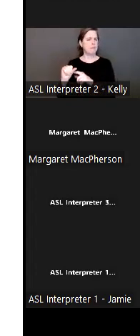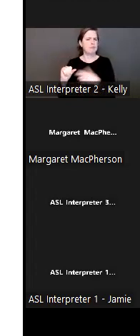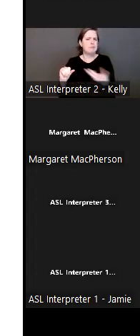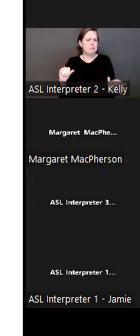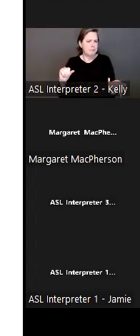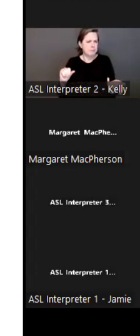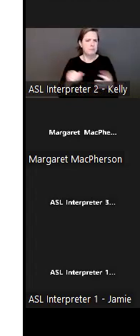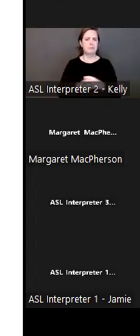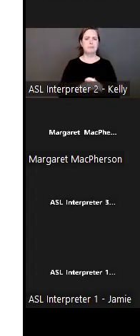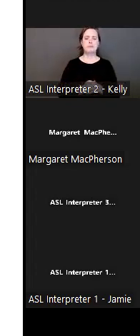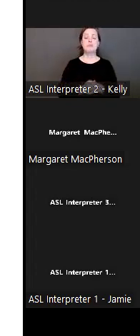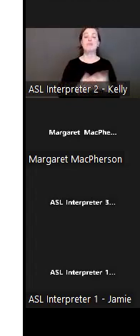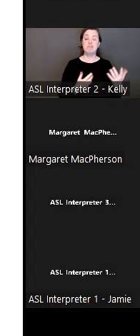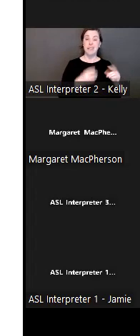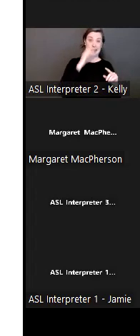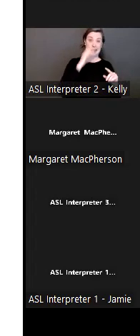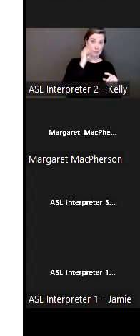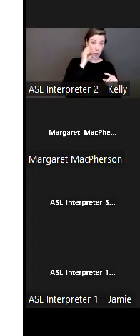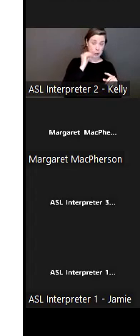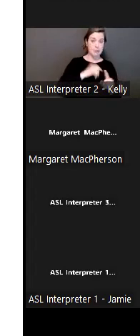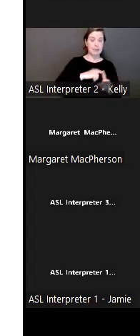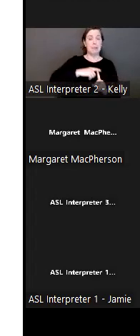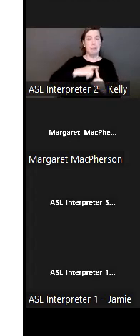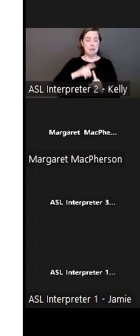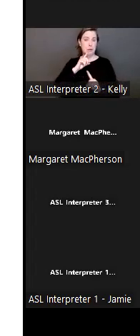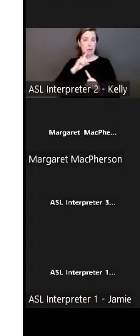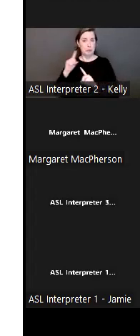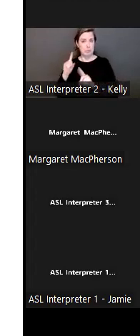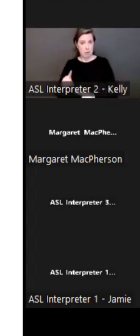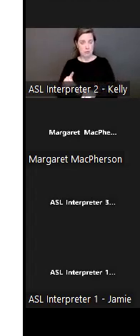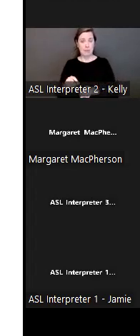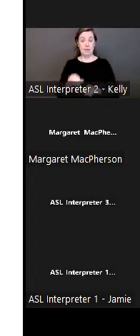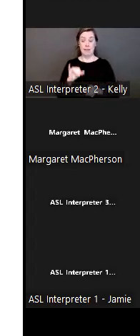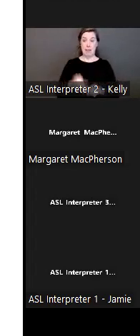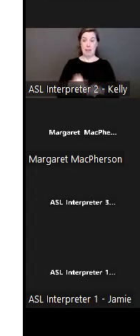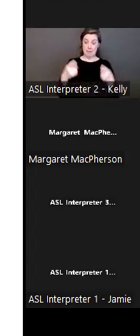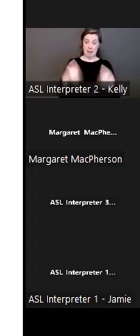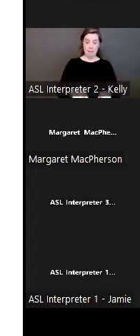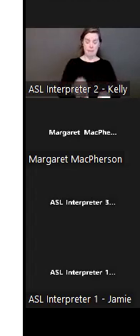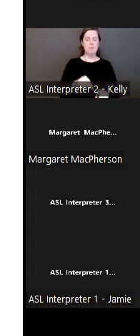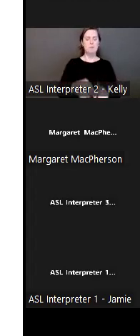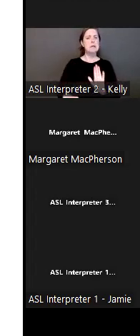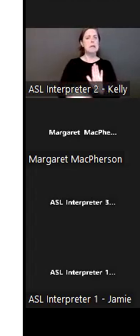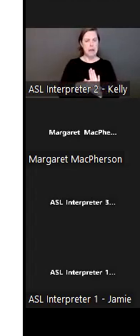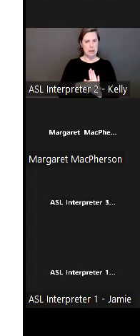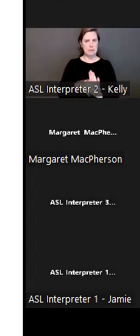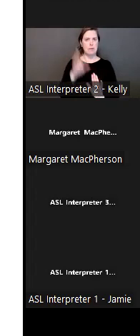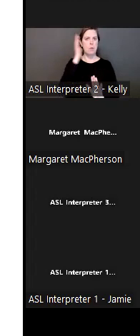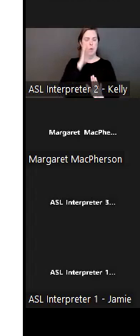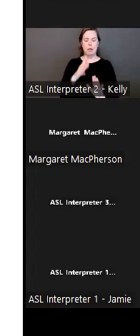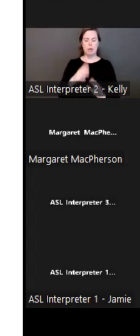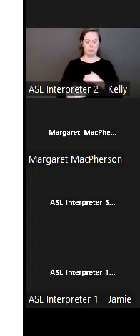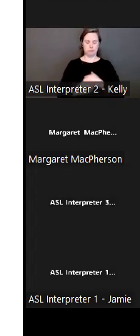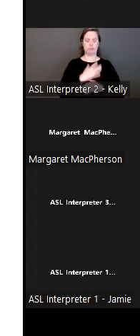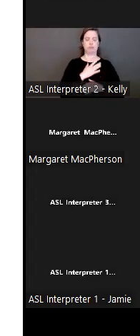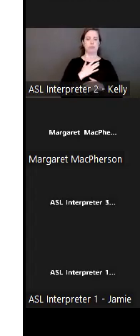importantly, the response to a negative event or events that threaten a person's safety, life, or integrity. Basically, these are events that